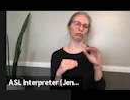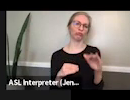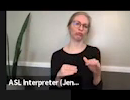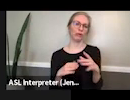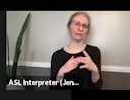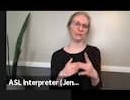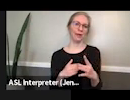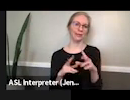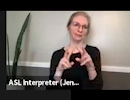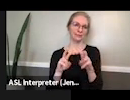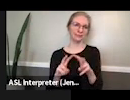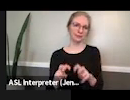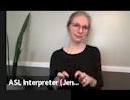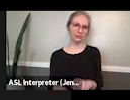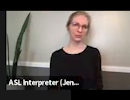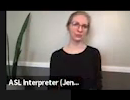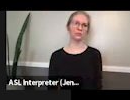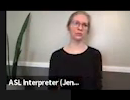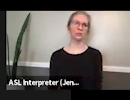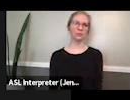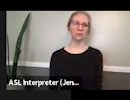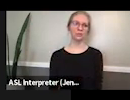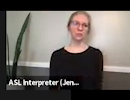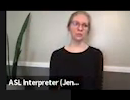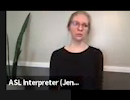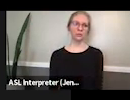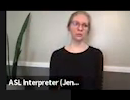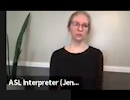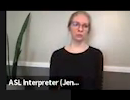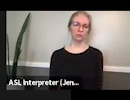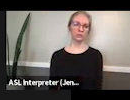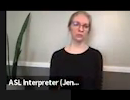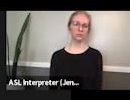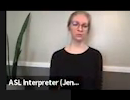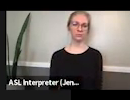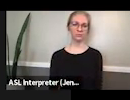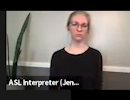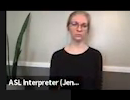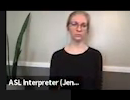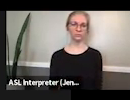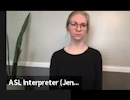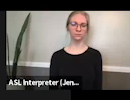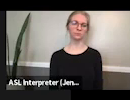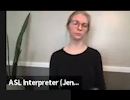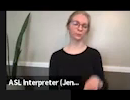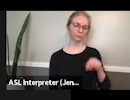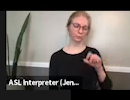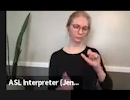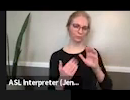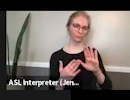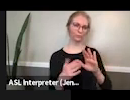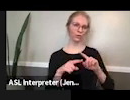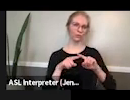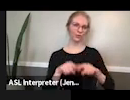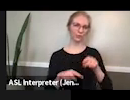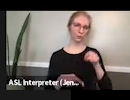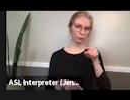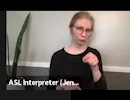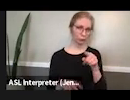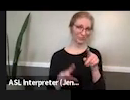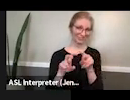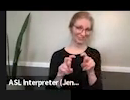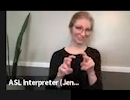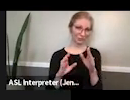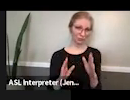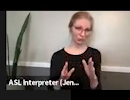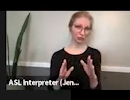assessment. When you're doing this kind of approach, it relies on you as the assessor